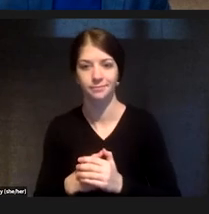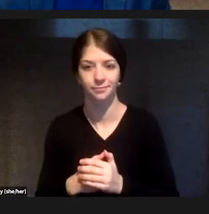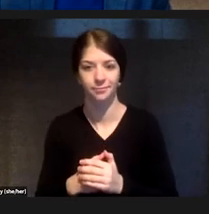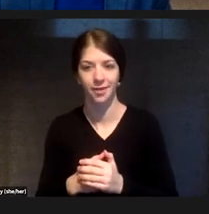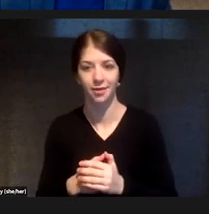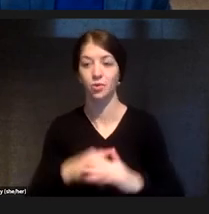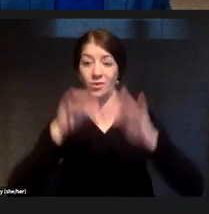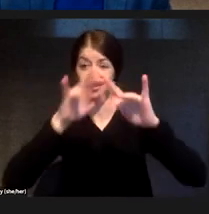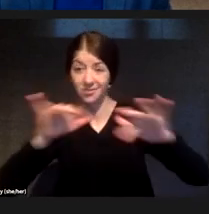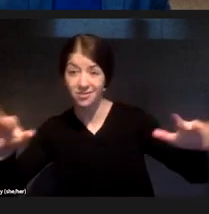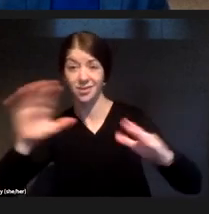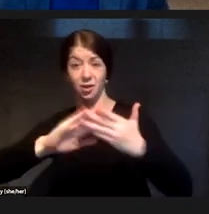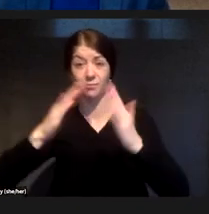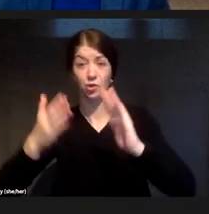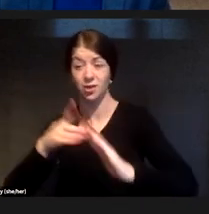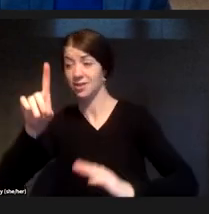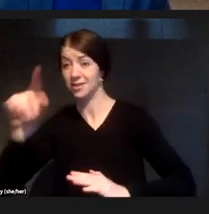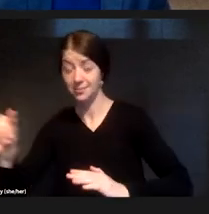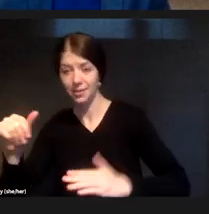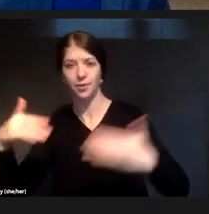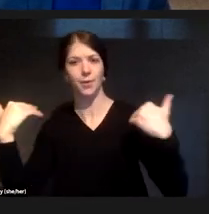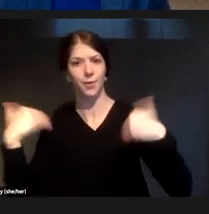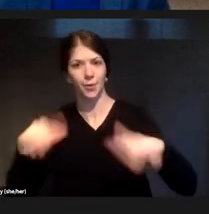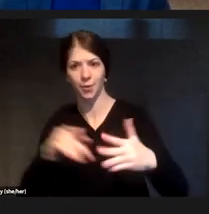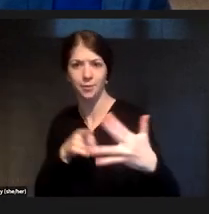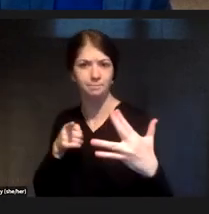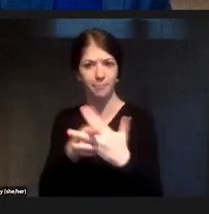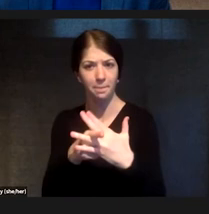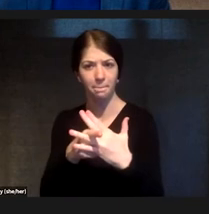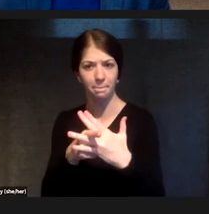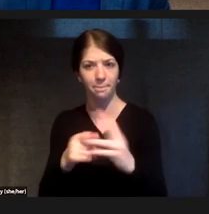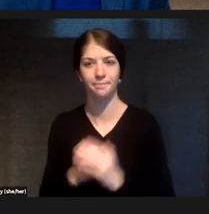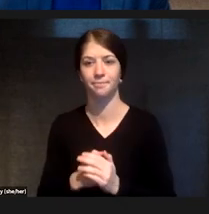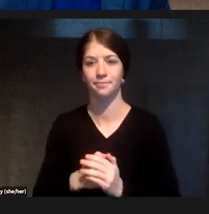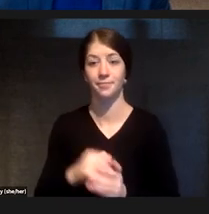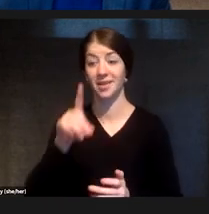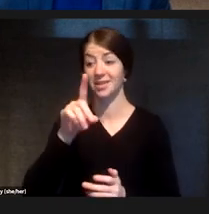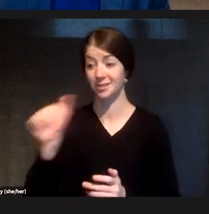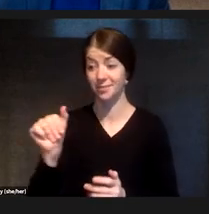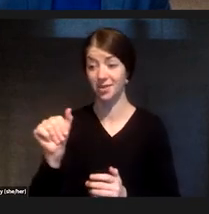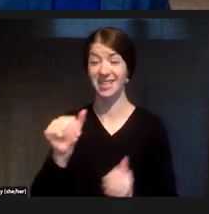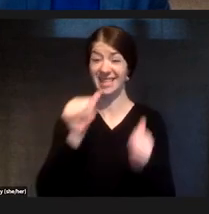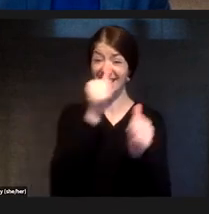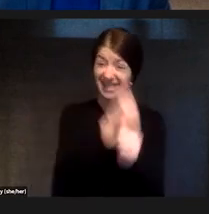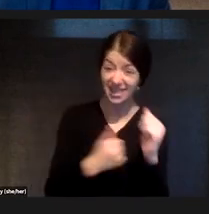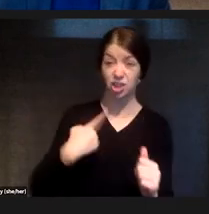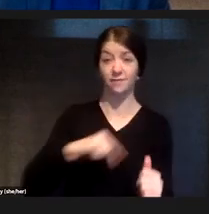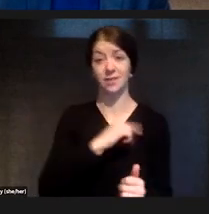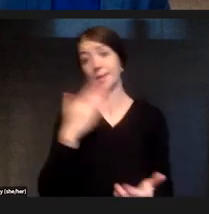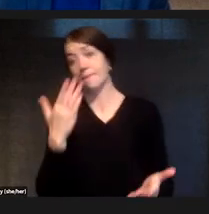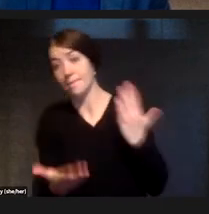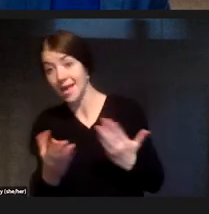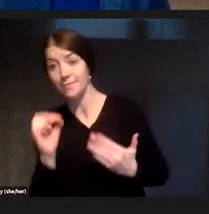everyone, disability is the one thing that every single one of us may or will encounter at some point in their